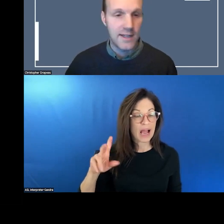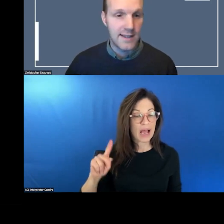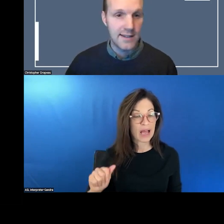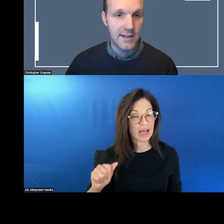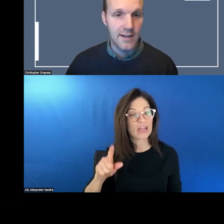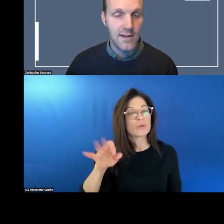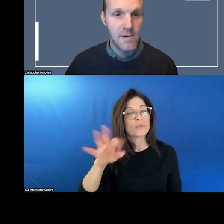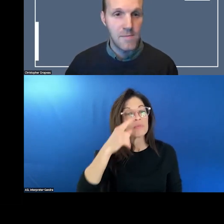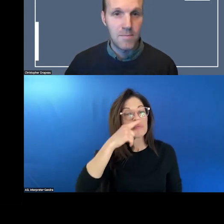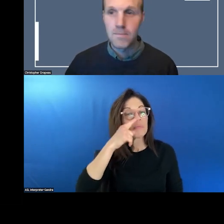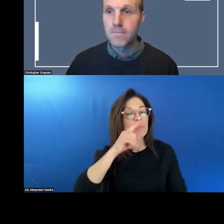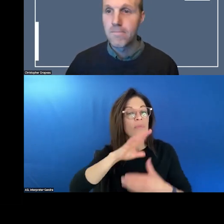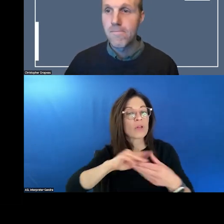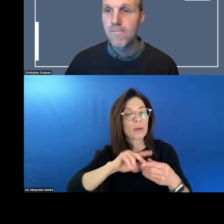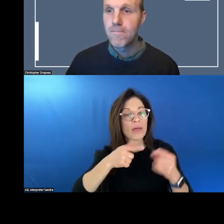resource, that would be fantastic.